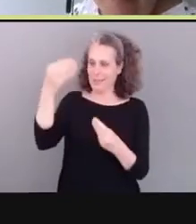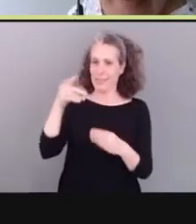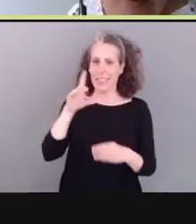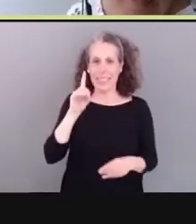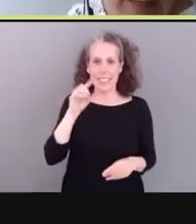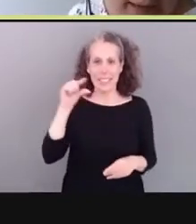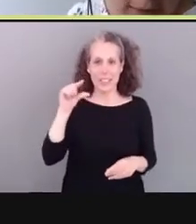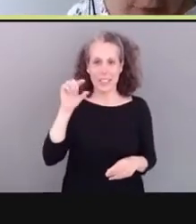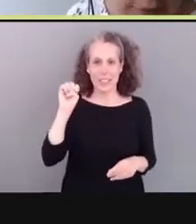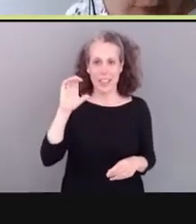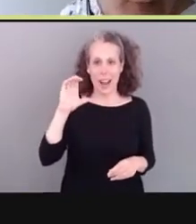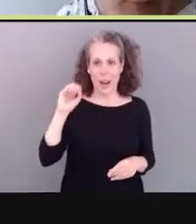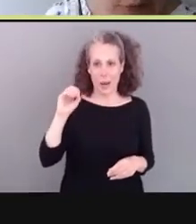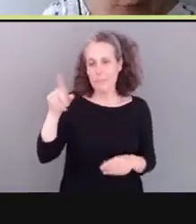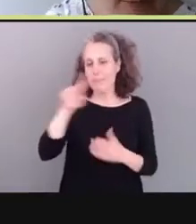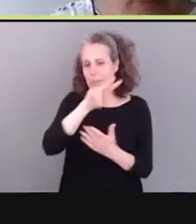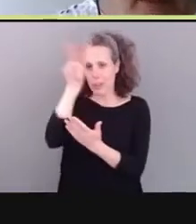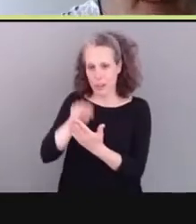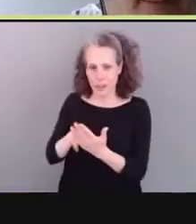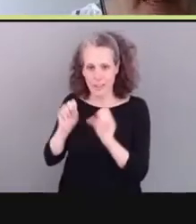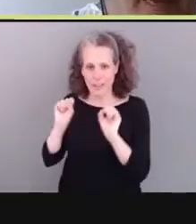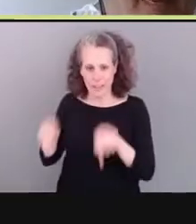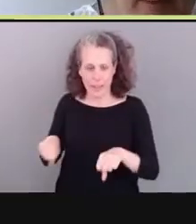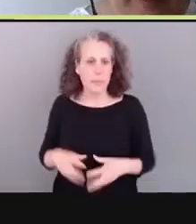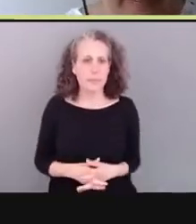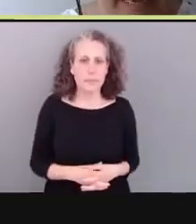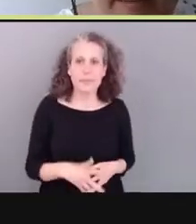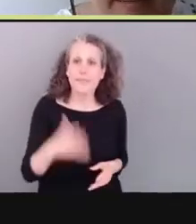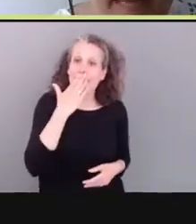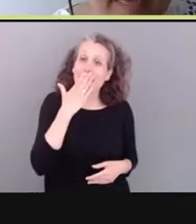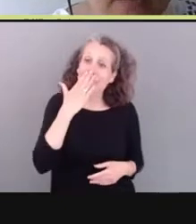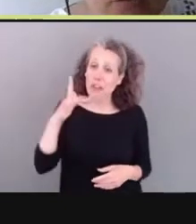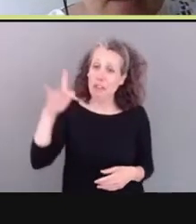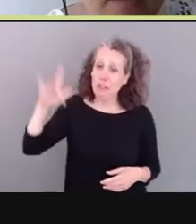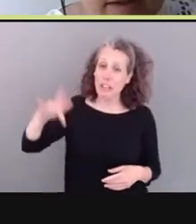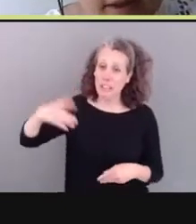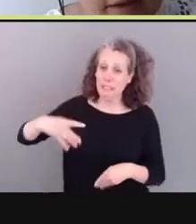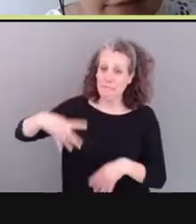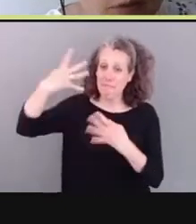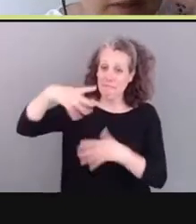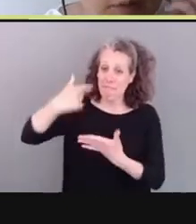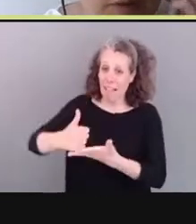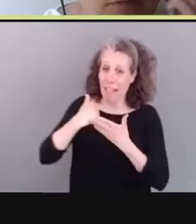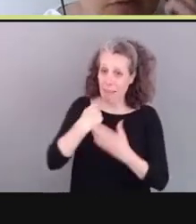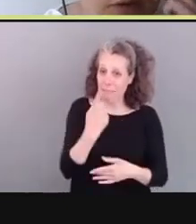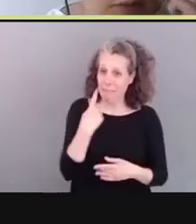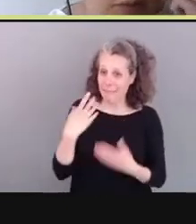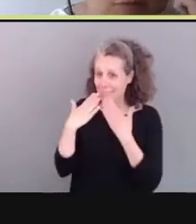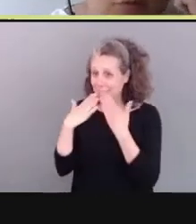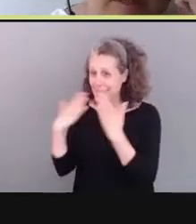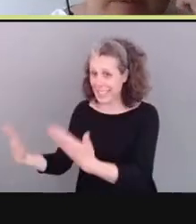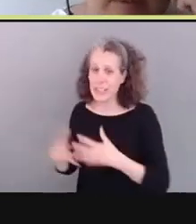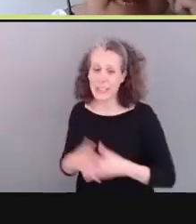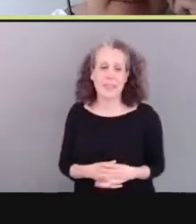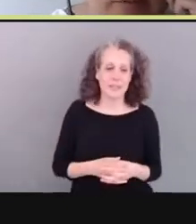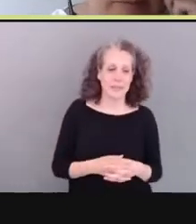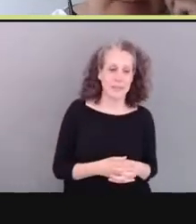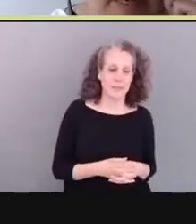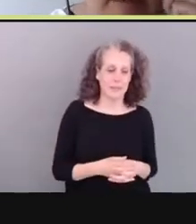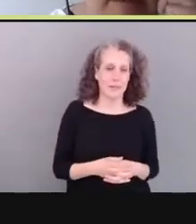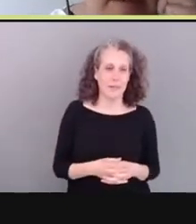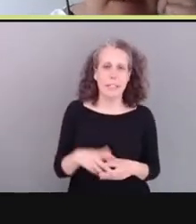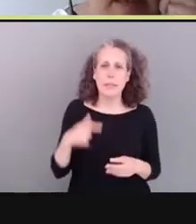at. And thank you, Mirella, for scrolling to this and helping us. So just a few quick words on what we're doing with